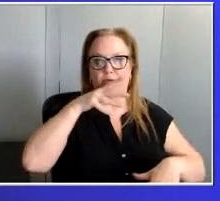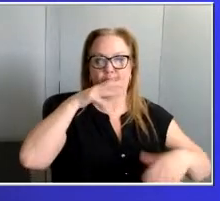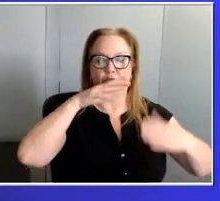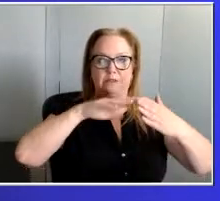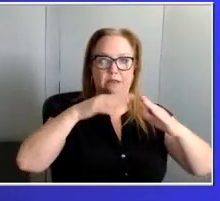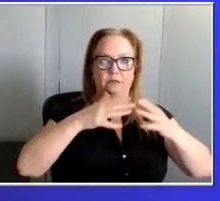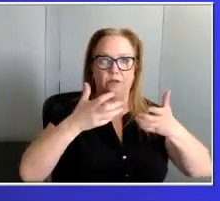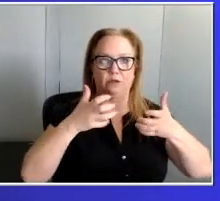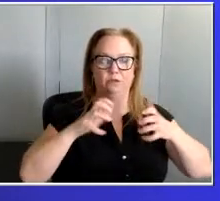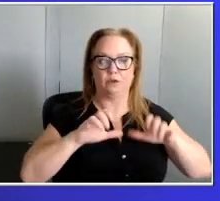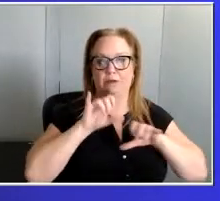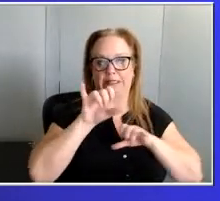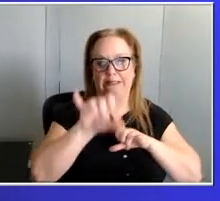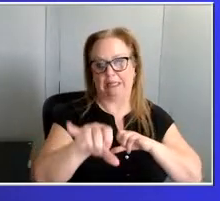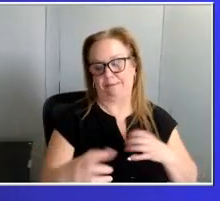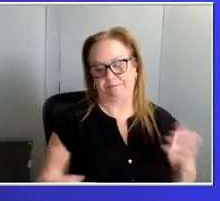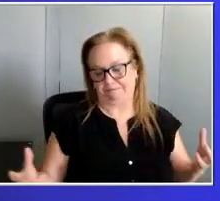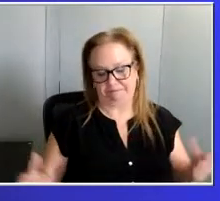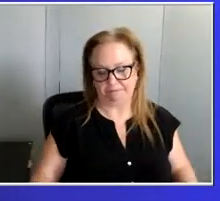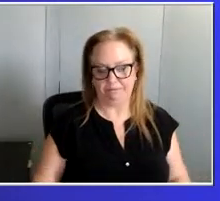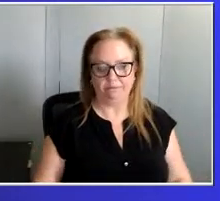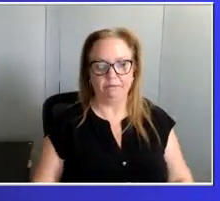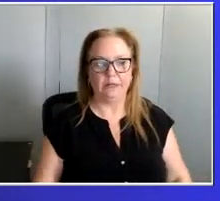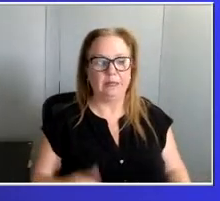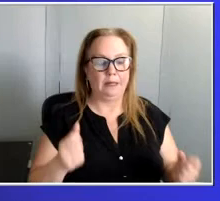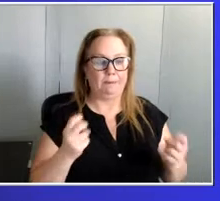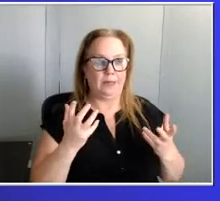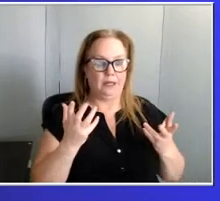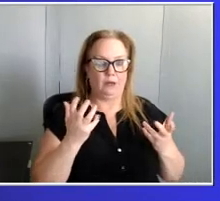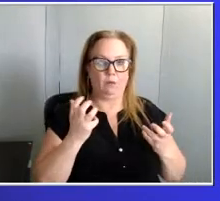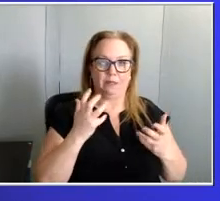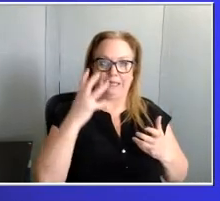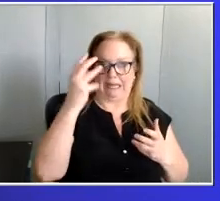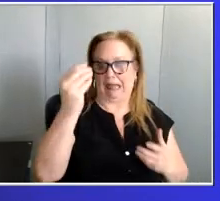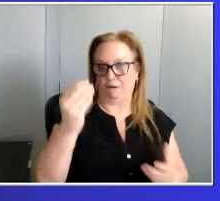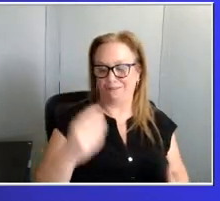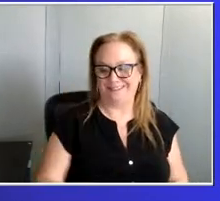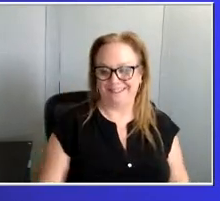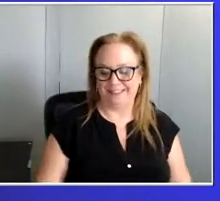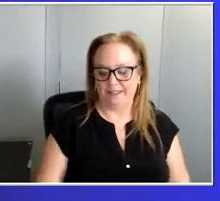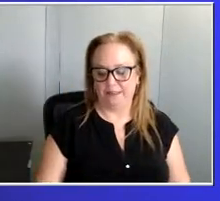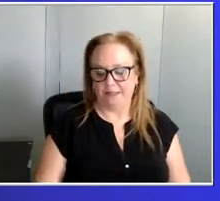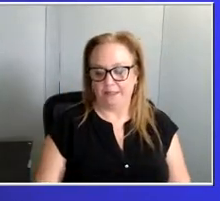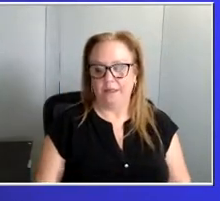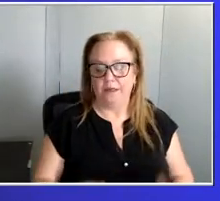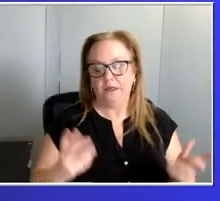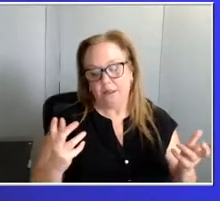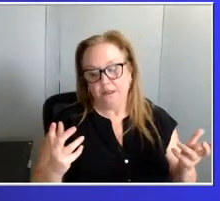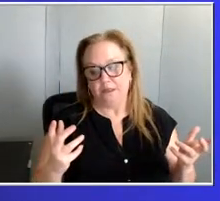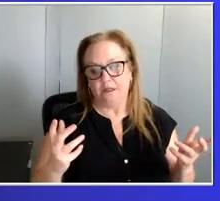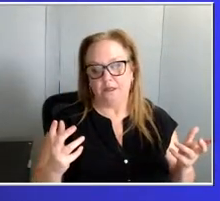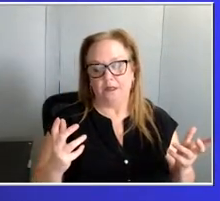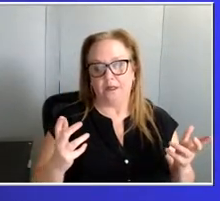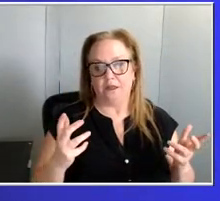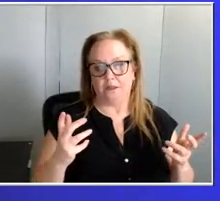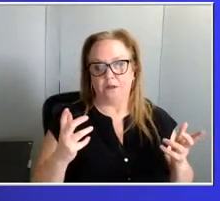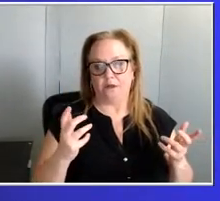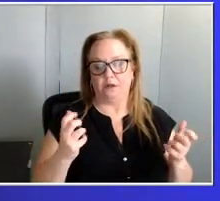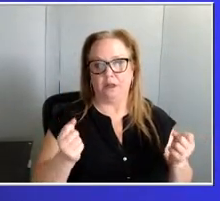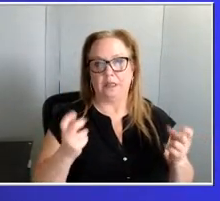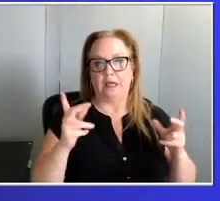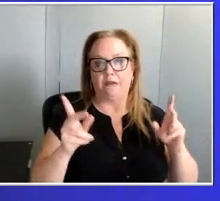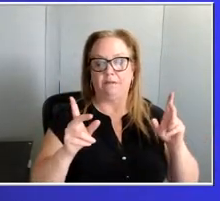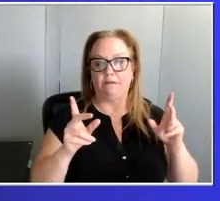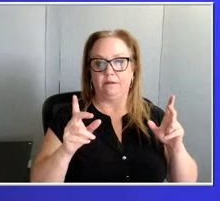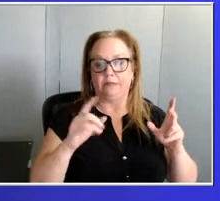want to stay. Many are looking for a path out. There are an extraordinary number that I think